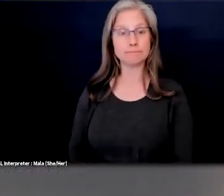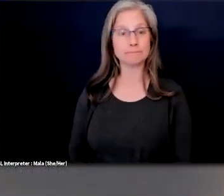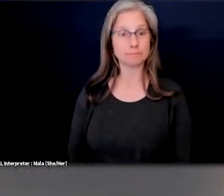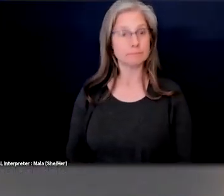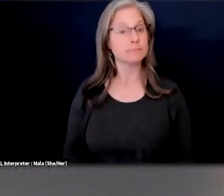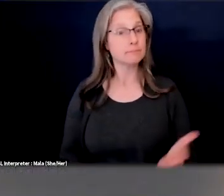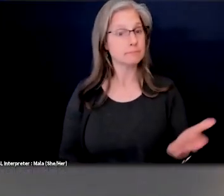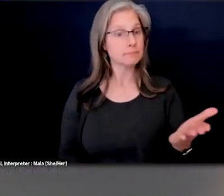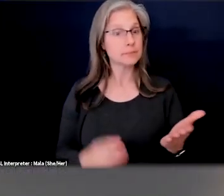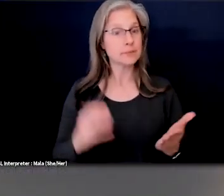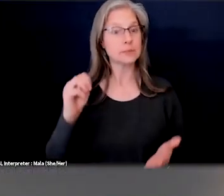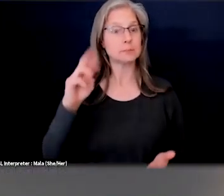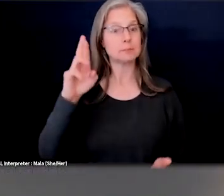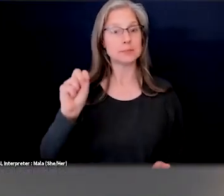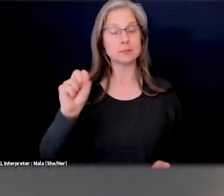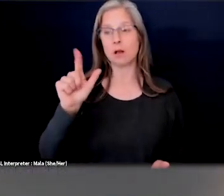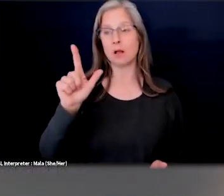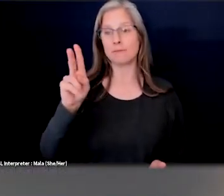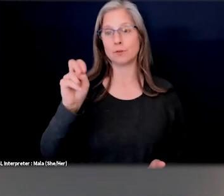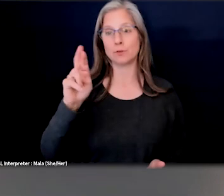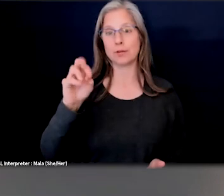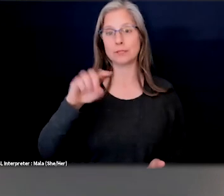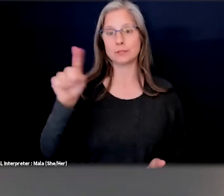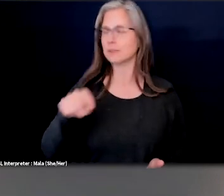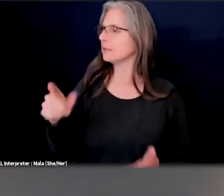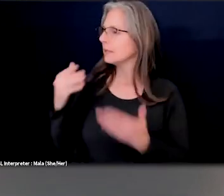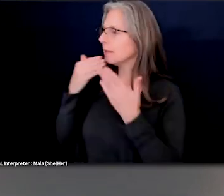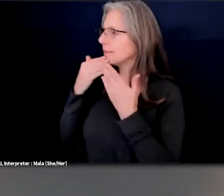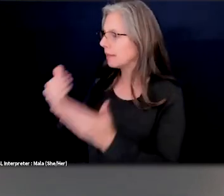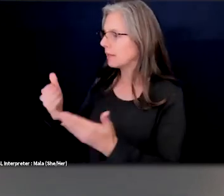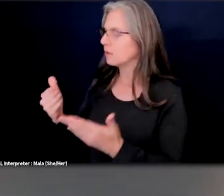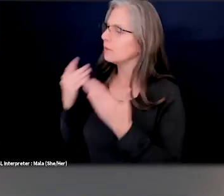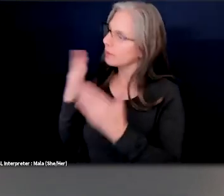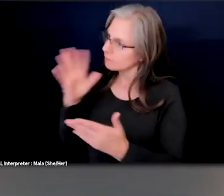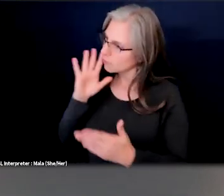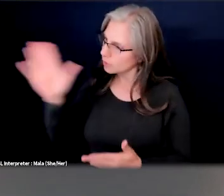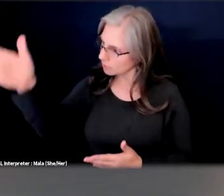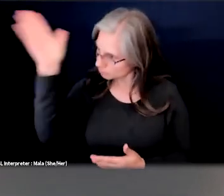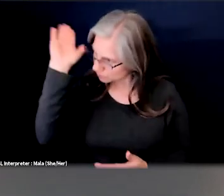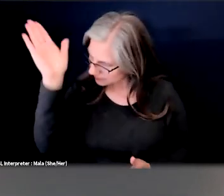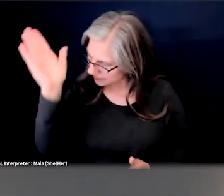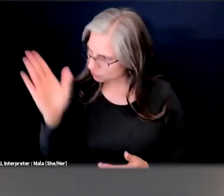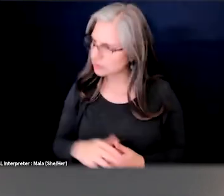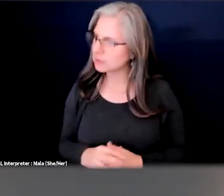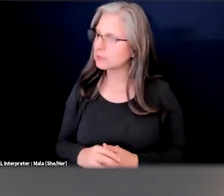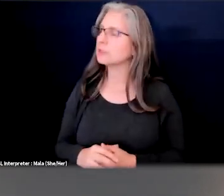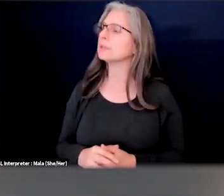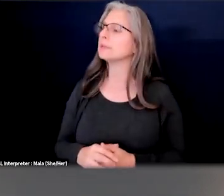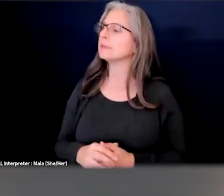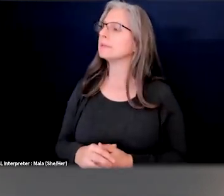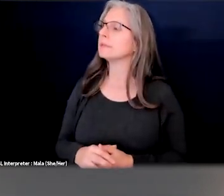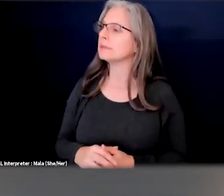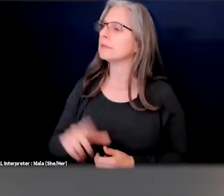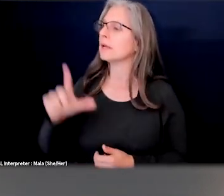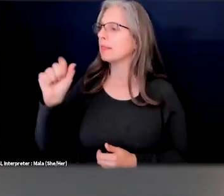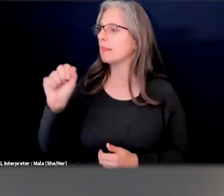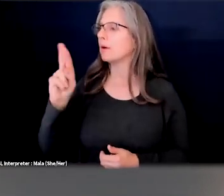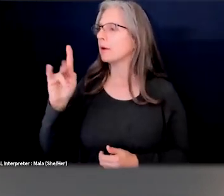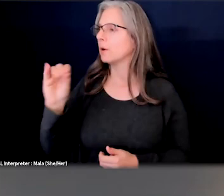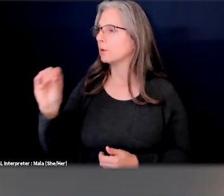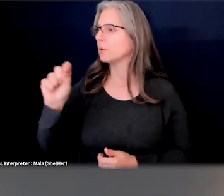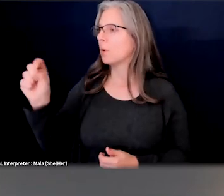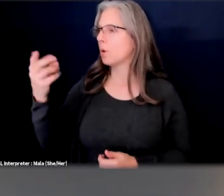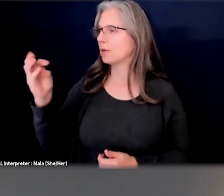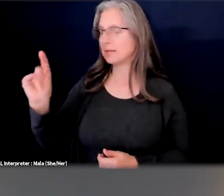Please, Ms. Alvarez. Thank you. Thank you for your presentation, Ms. Larios Horton. I'm one of